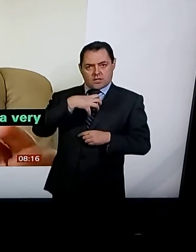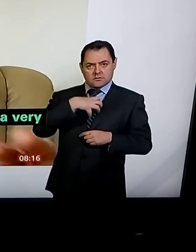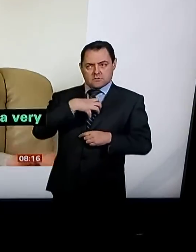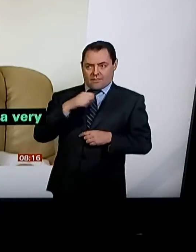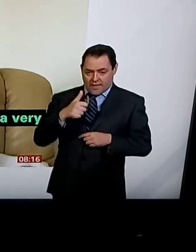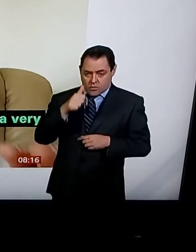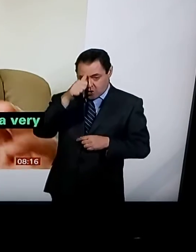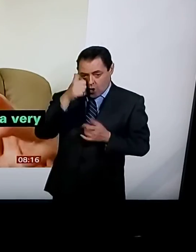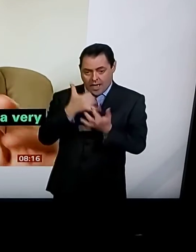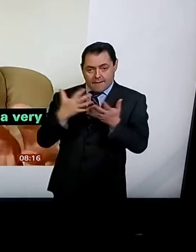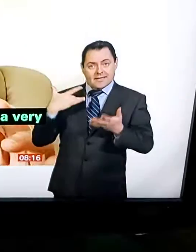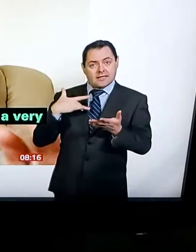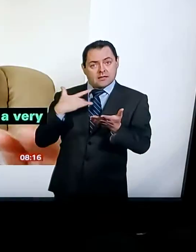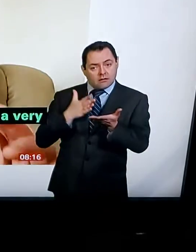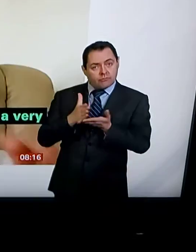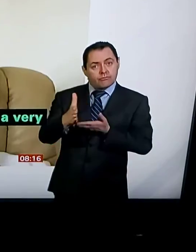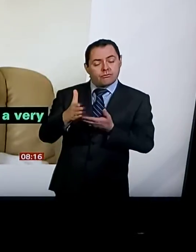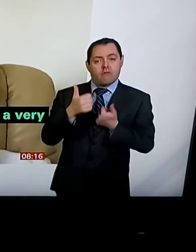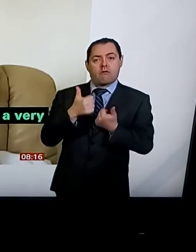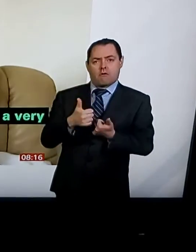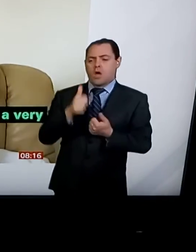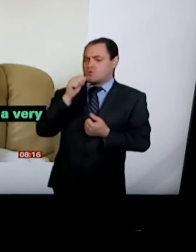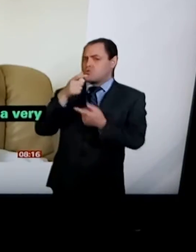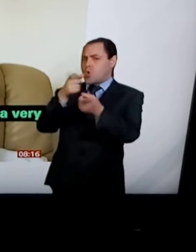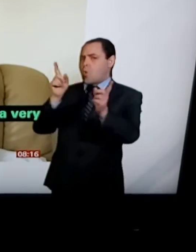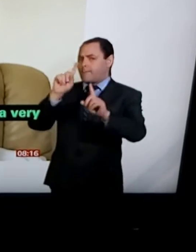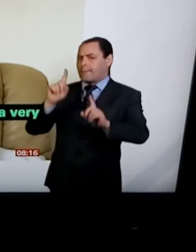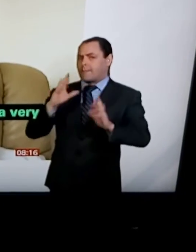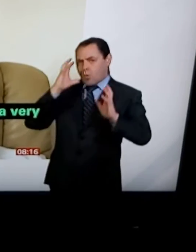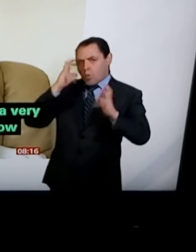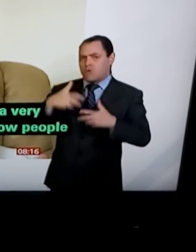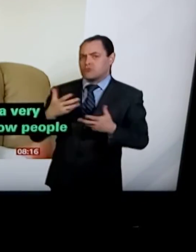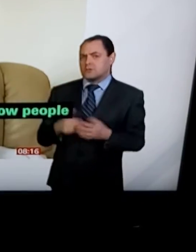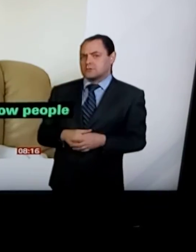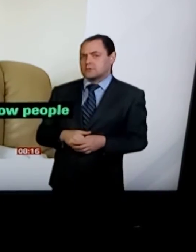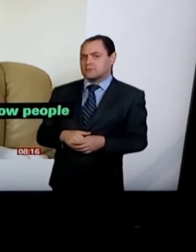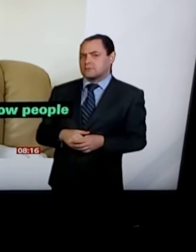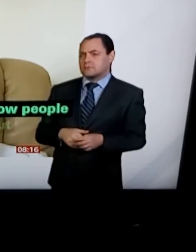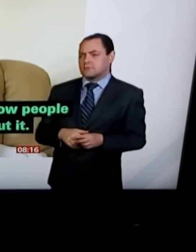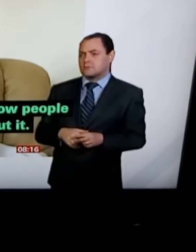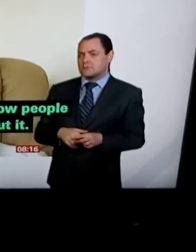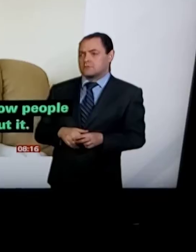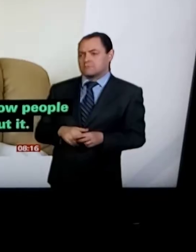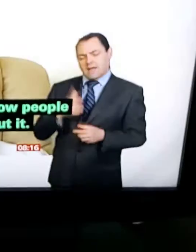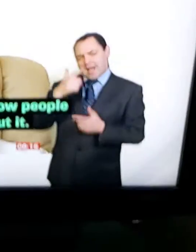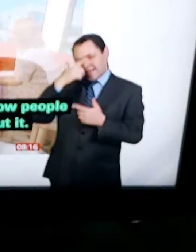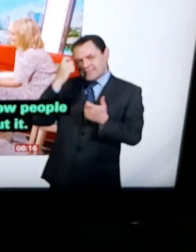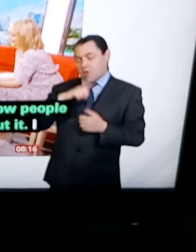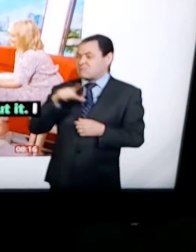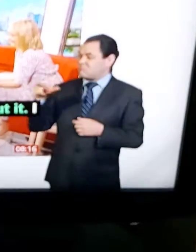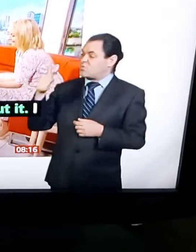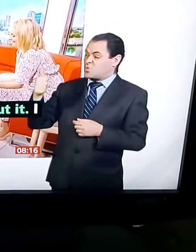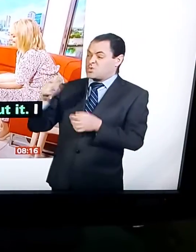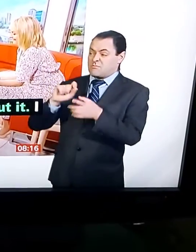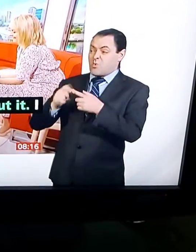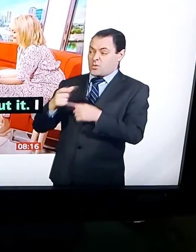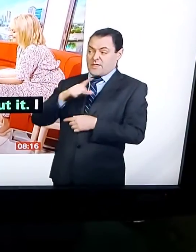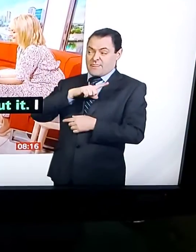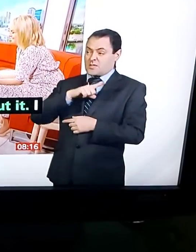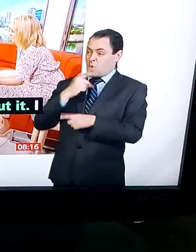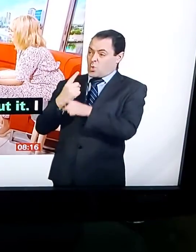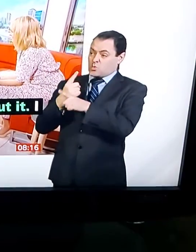And old people do get very worried about it. I think that's a really good point, Bill. And And that's why that's one of the reasons why it's great to